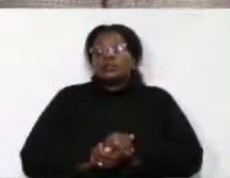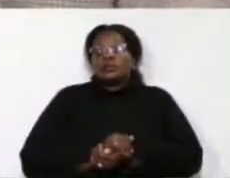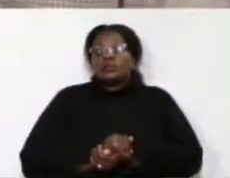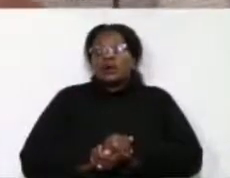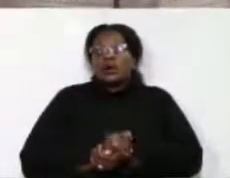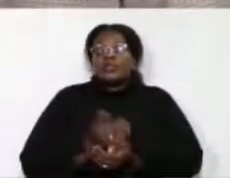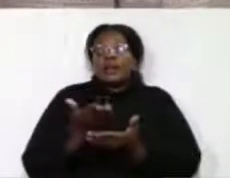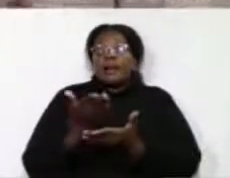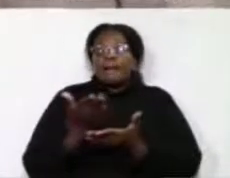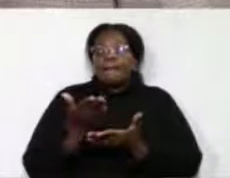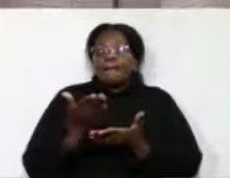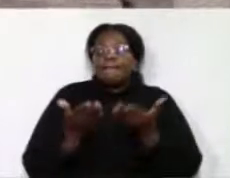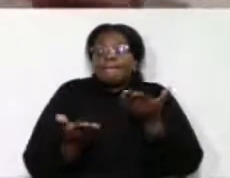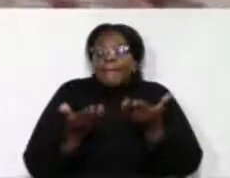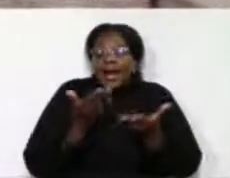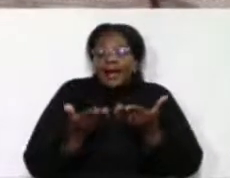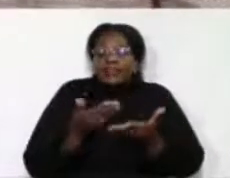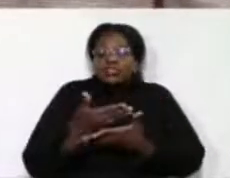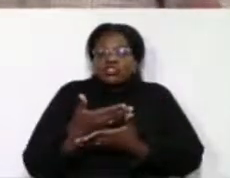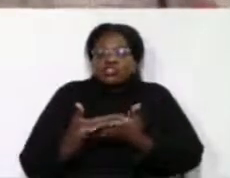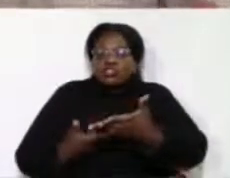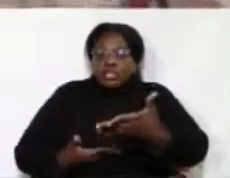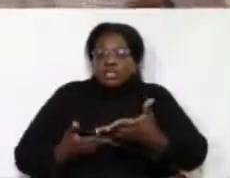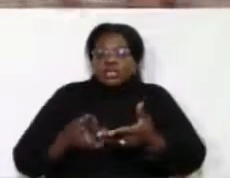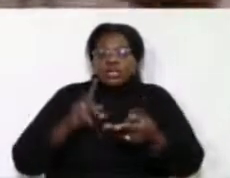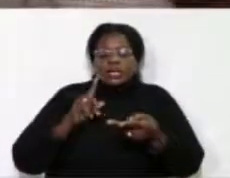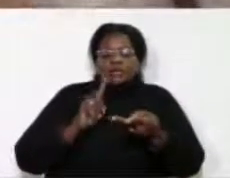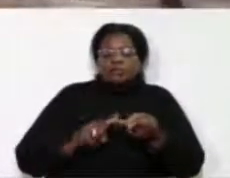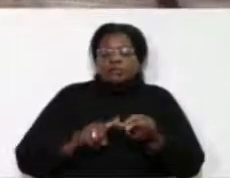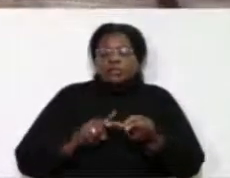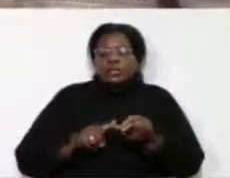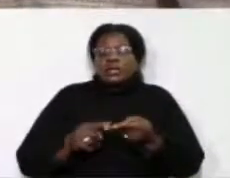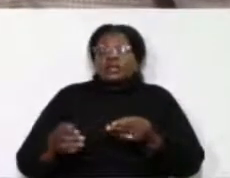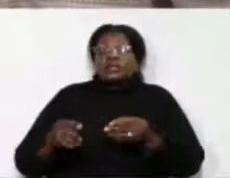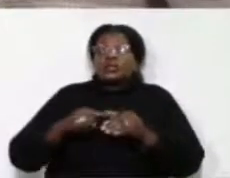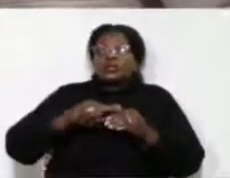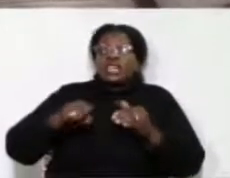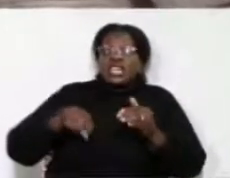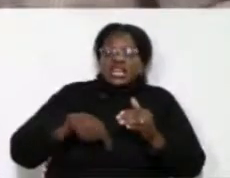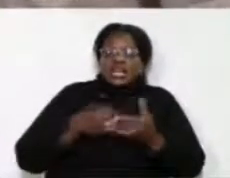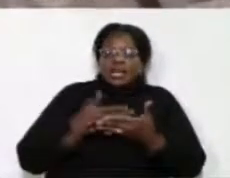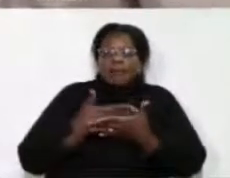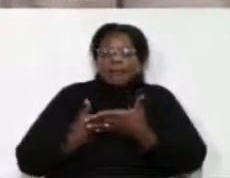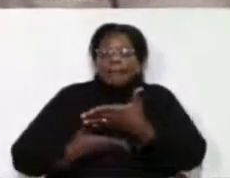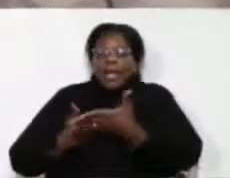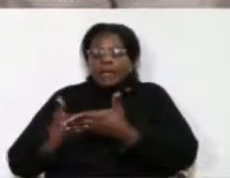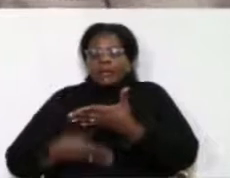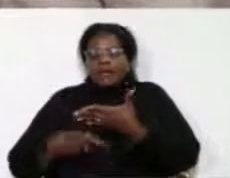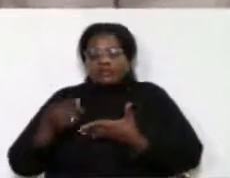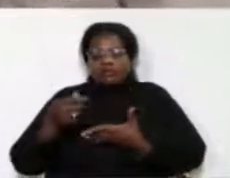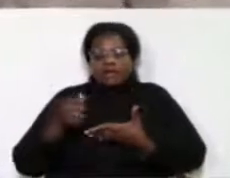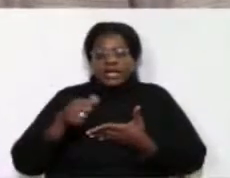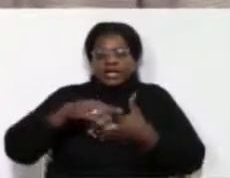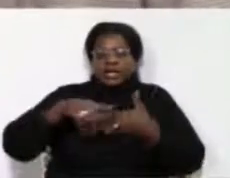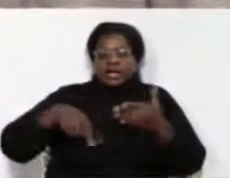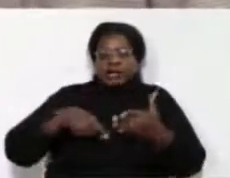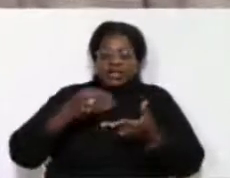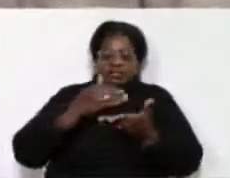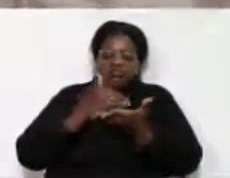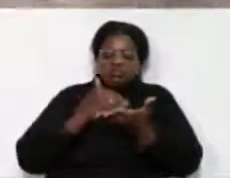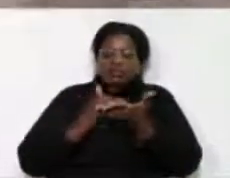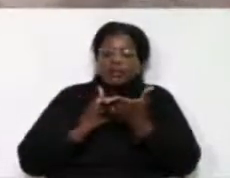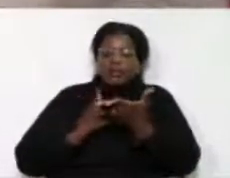Because you're self-employed, basically you're buying a car. It might not be a work car, but they want to see how healthy are you anyway. It's